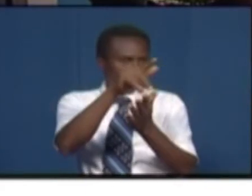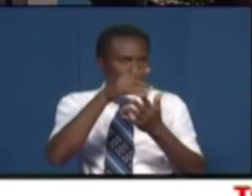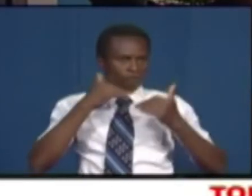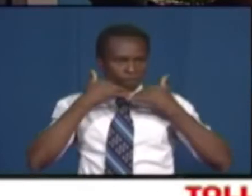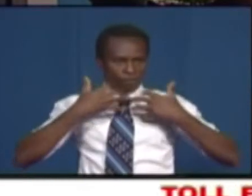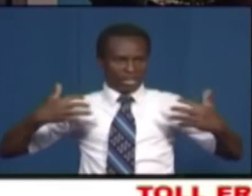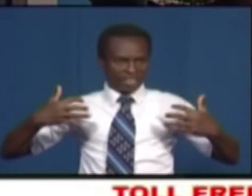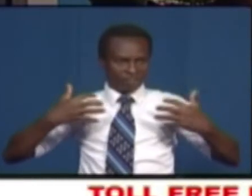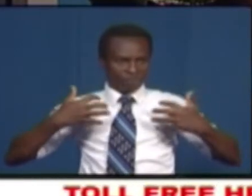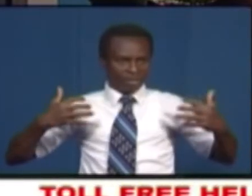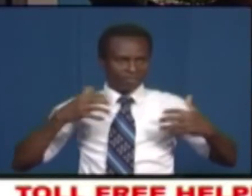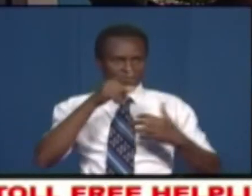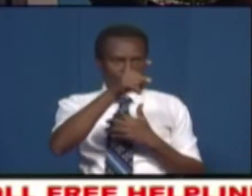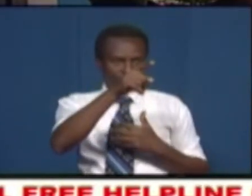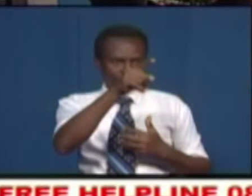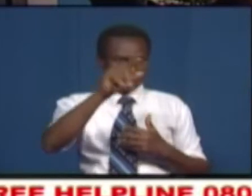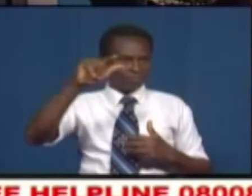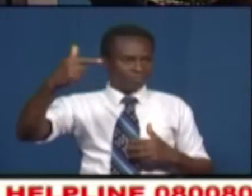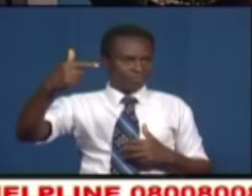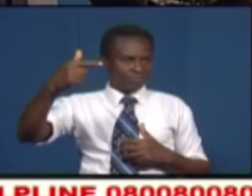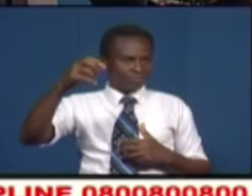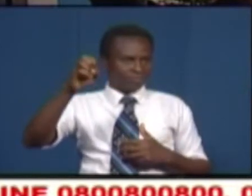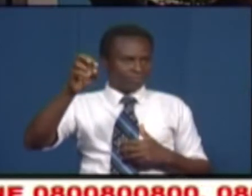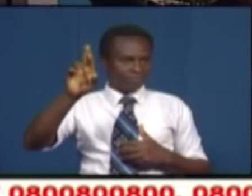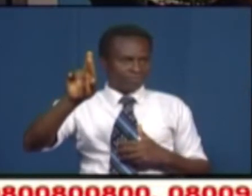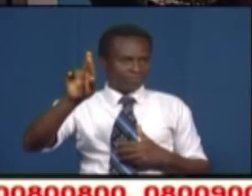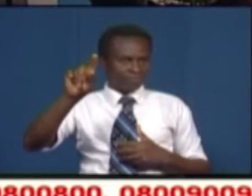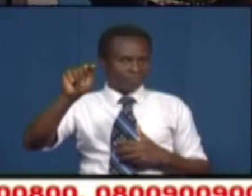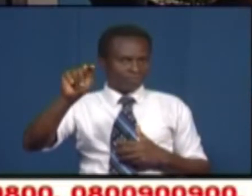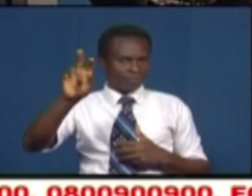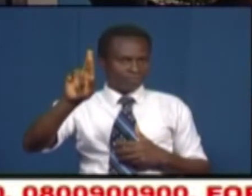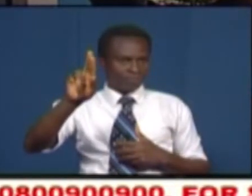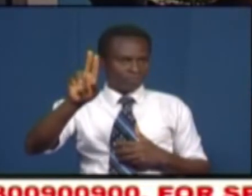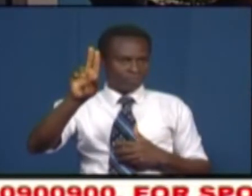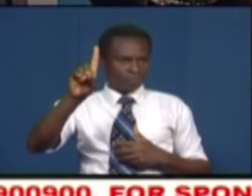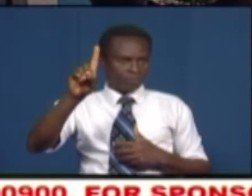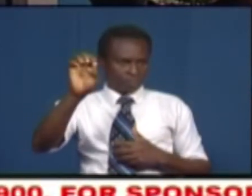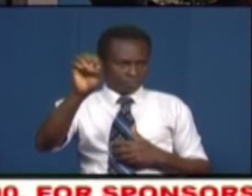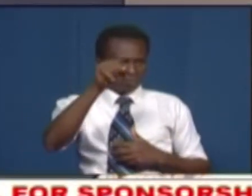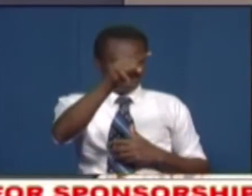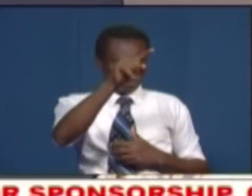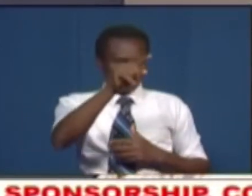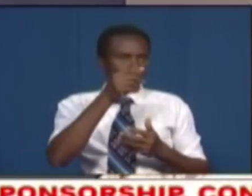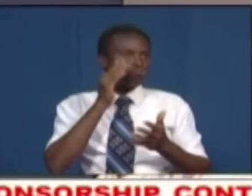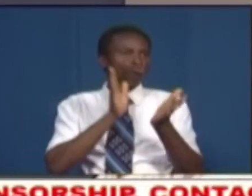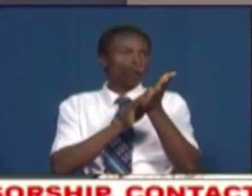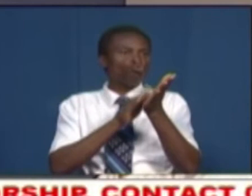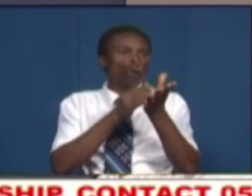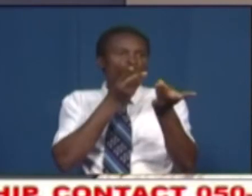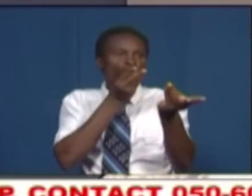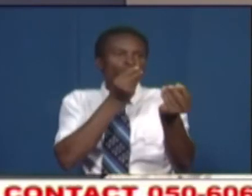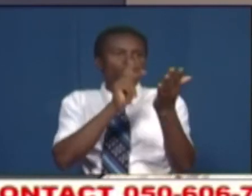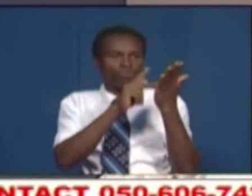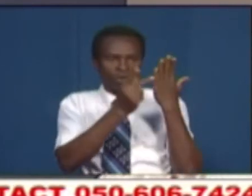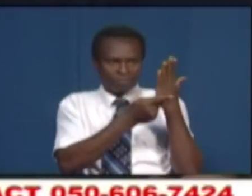Mrs. Gertrude Kwashiga is the acting national coordinator of the Ghana School Feeding Program under the Ministry of Gender, Children and Social Protection. And